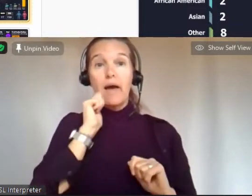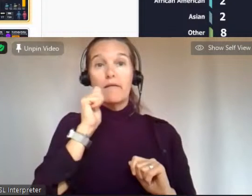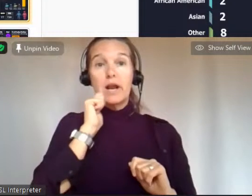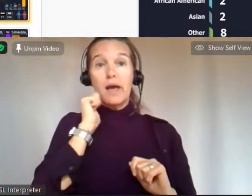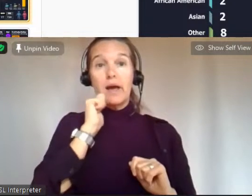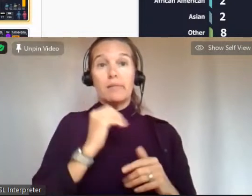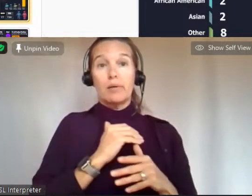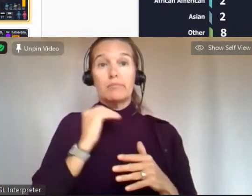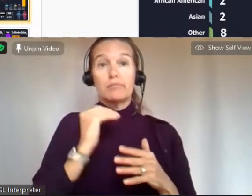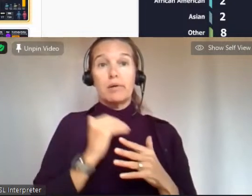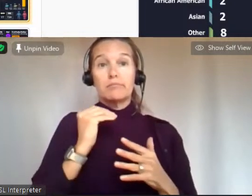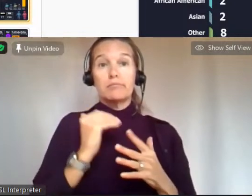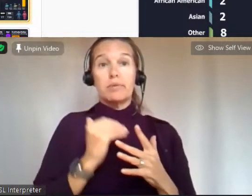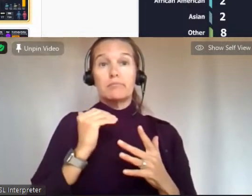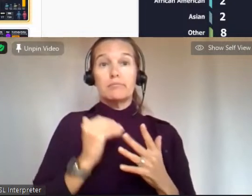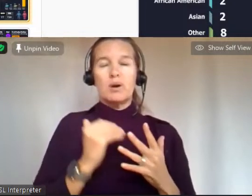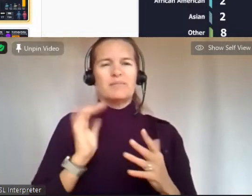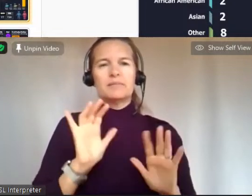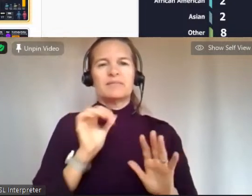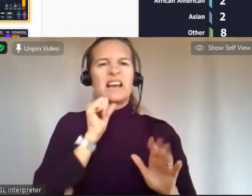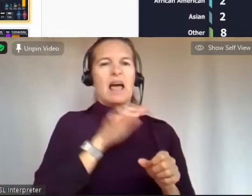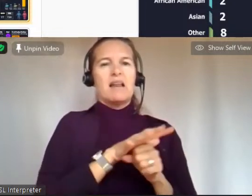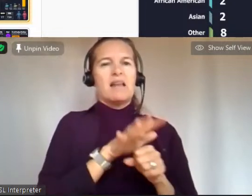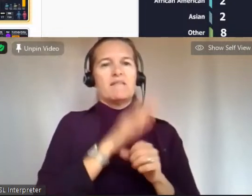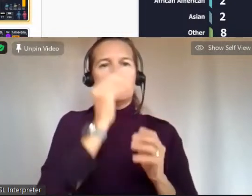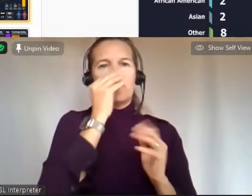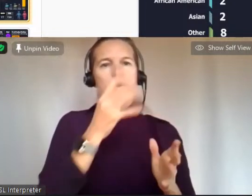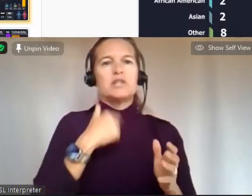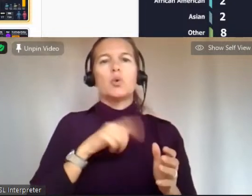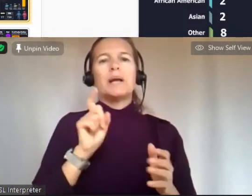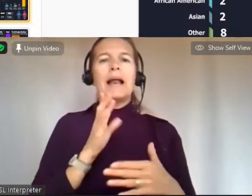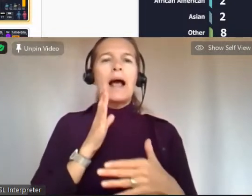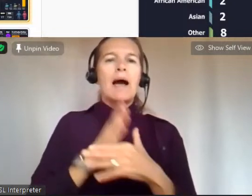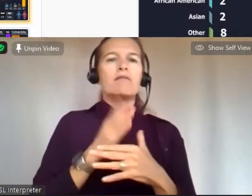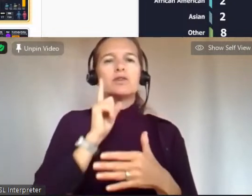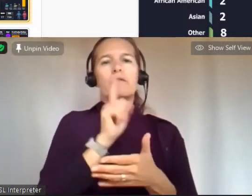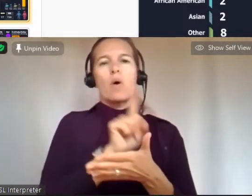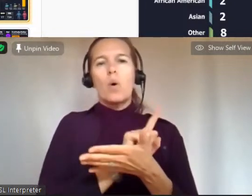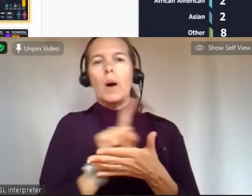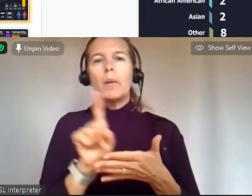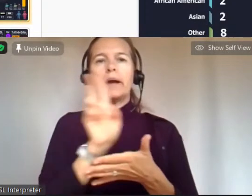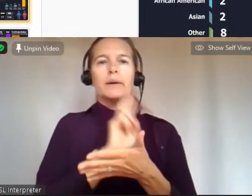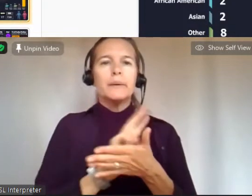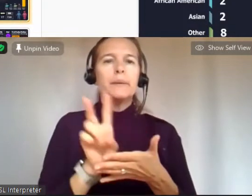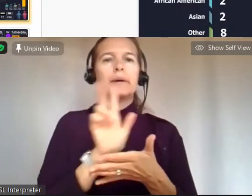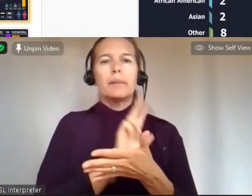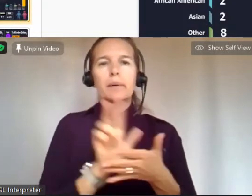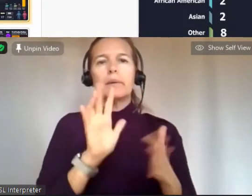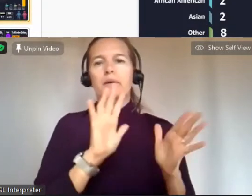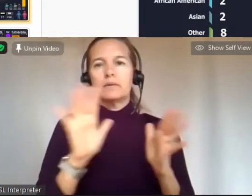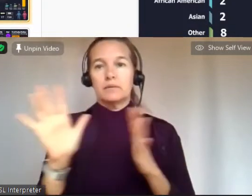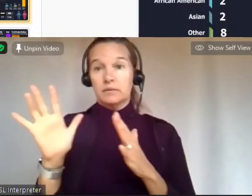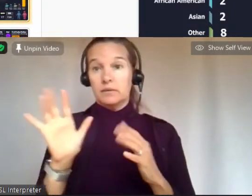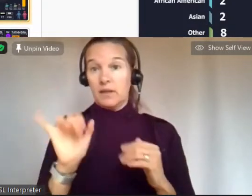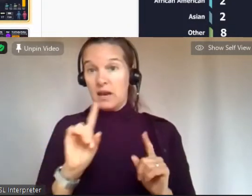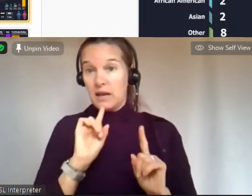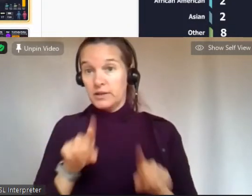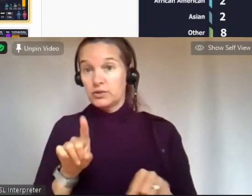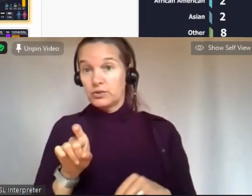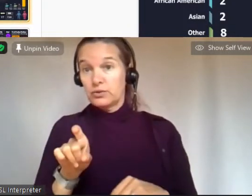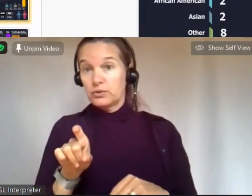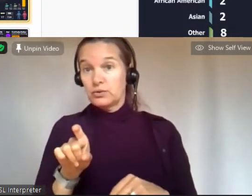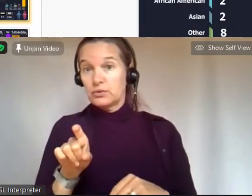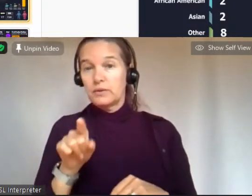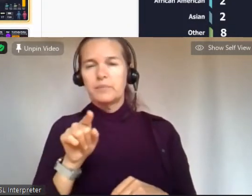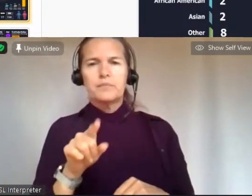as it does as if we look at some averages. Does that begin to answer your question? Well,